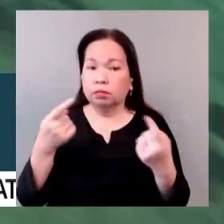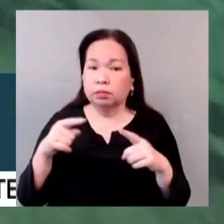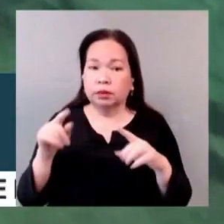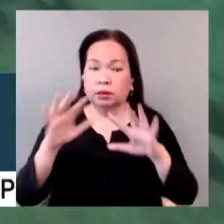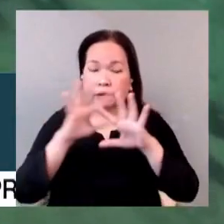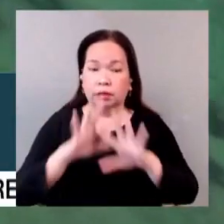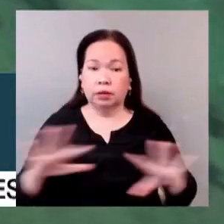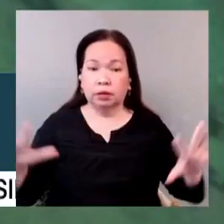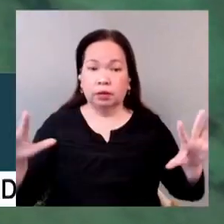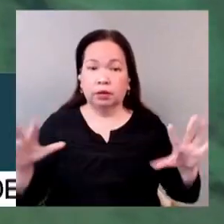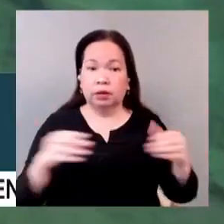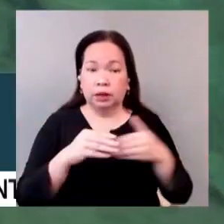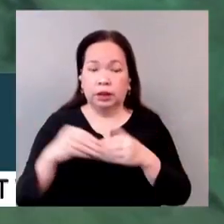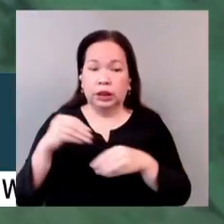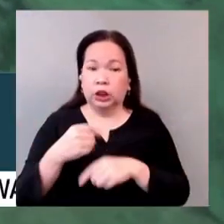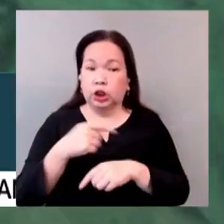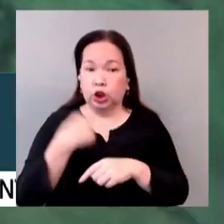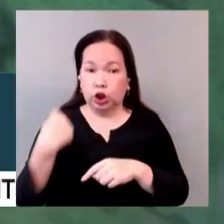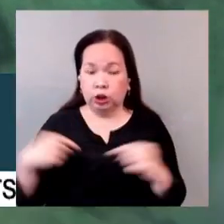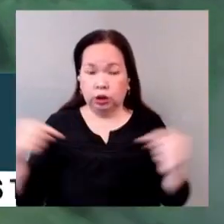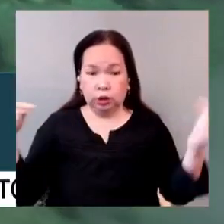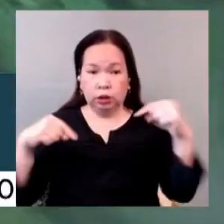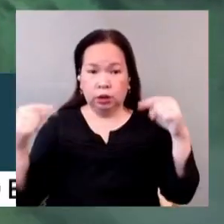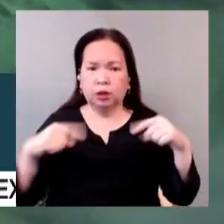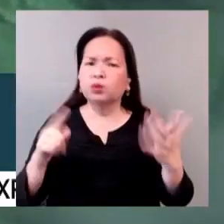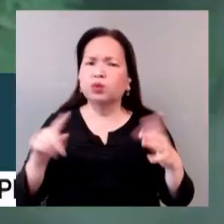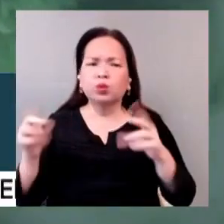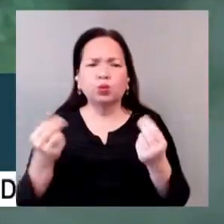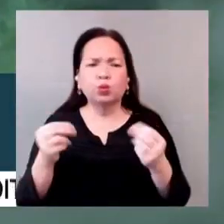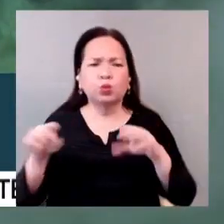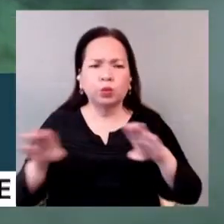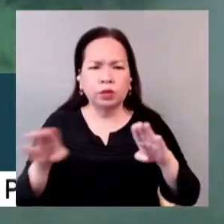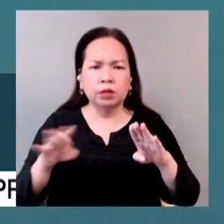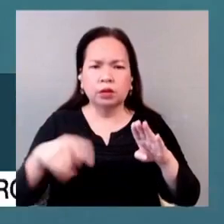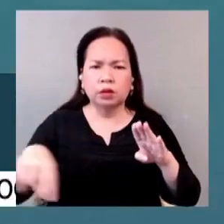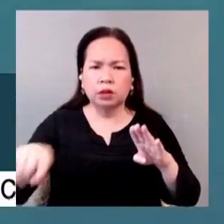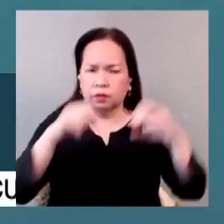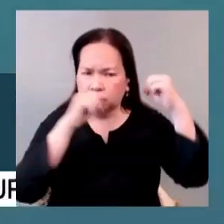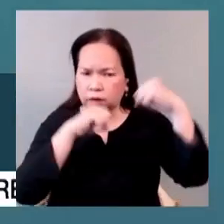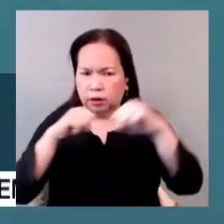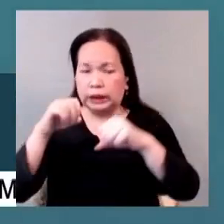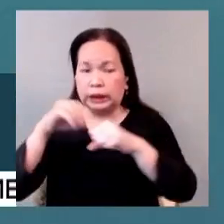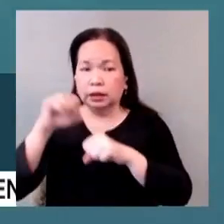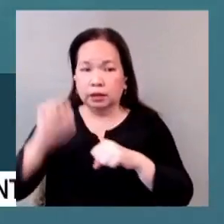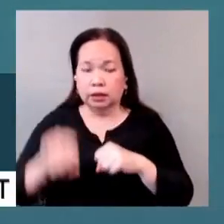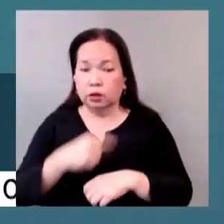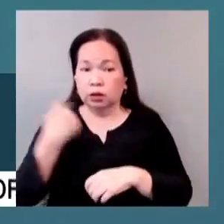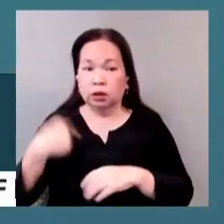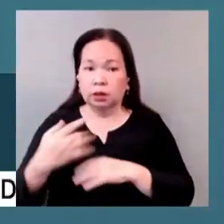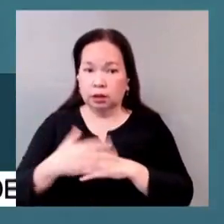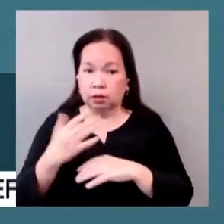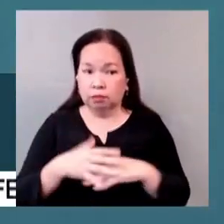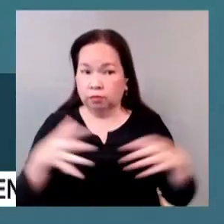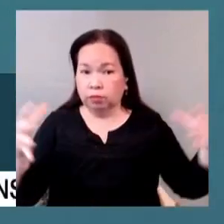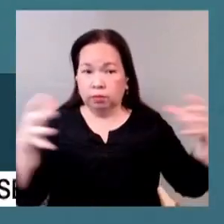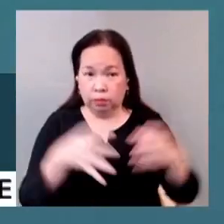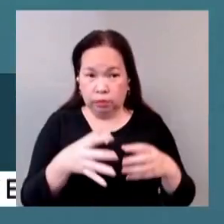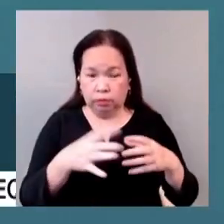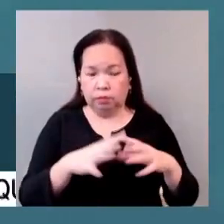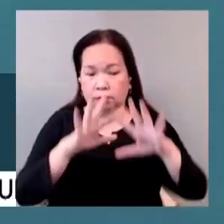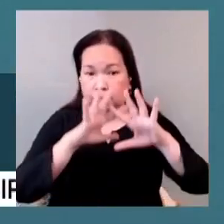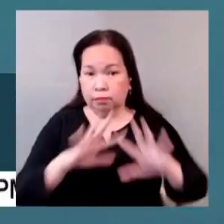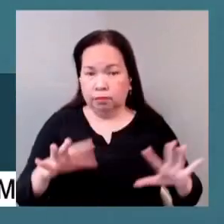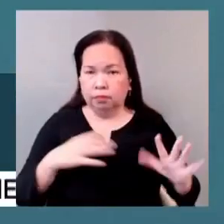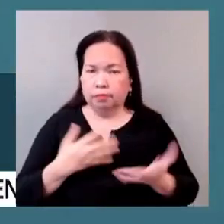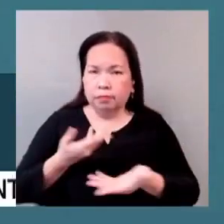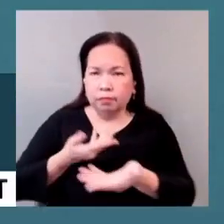for talks on a code of conduct on the South China Sea. The bloc has been negotiating with China on a binding COC